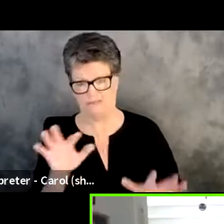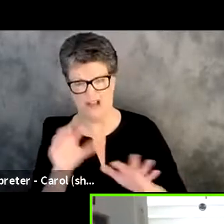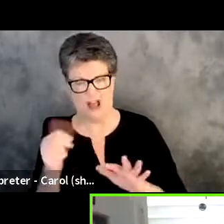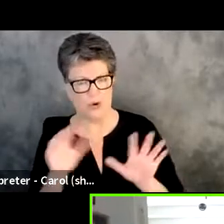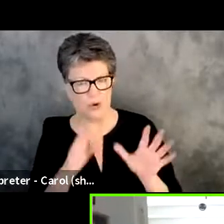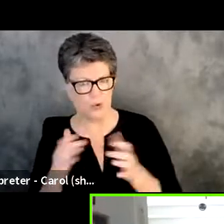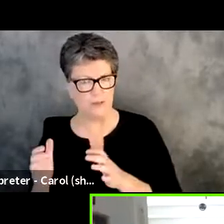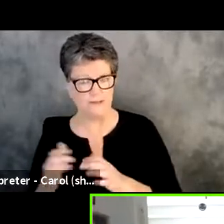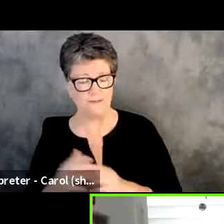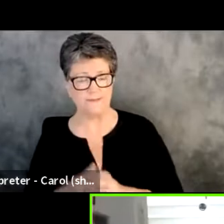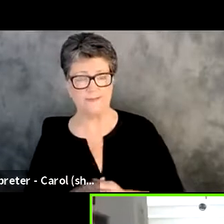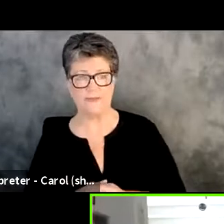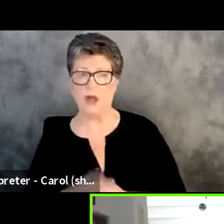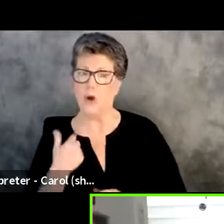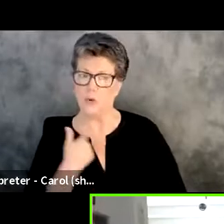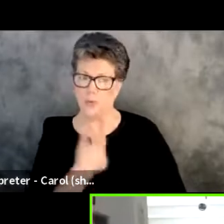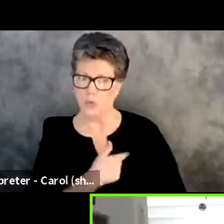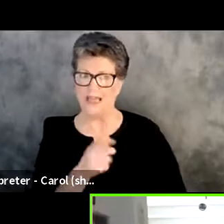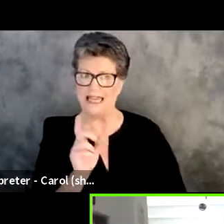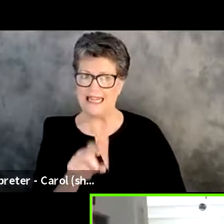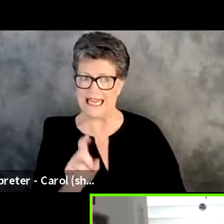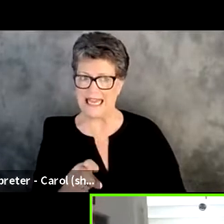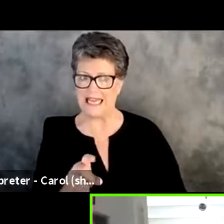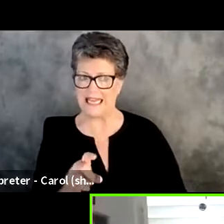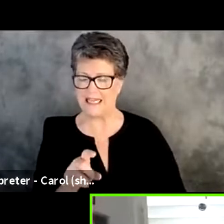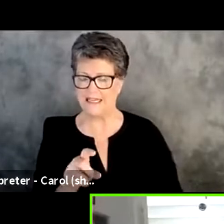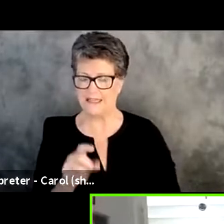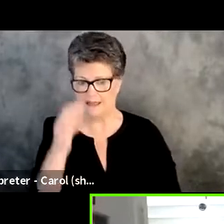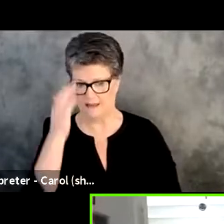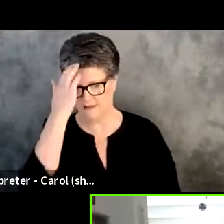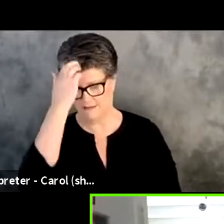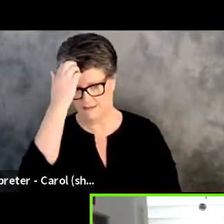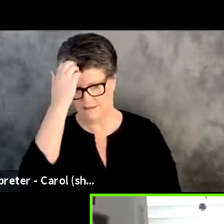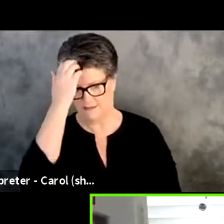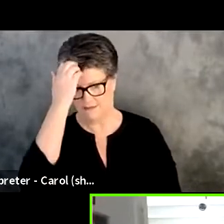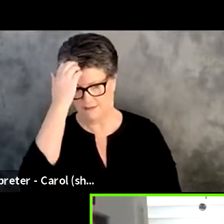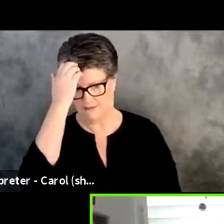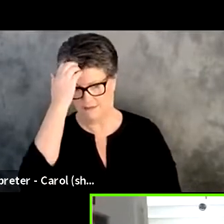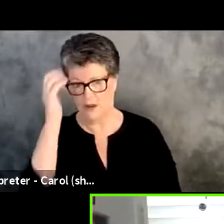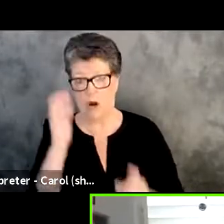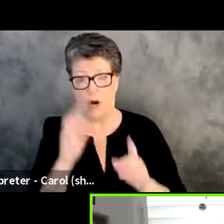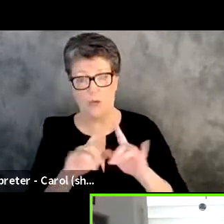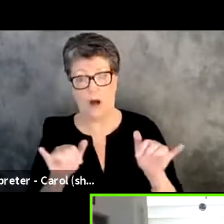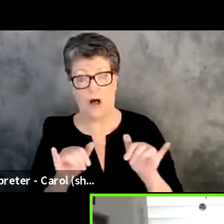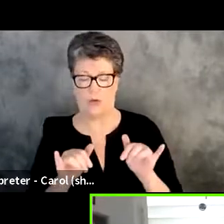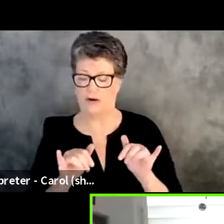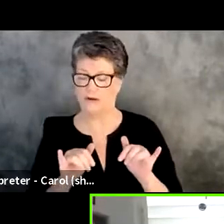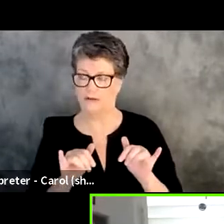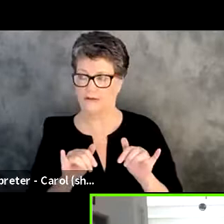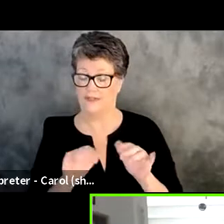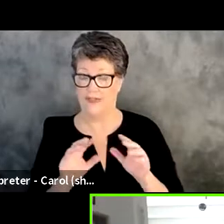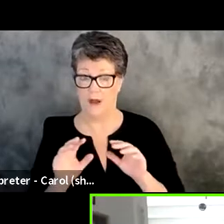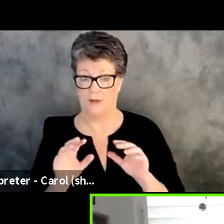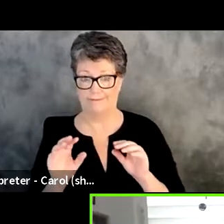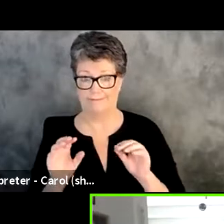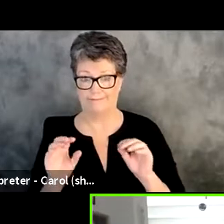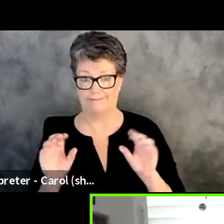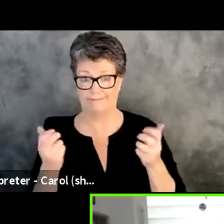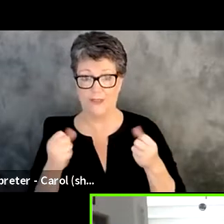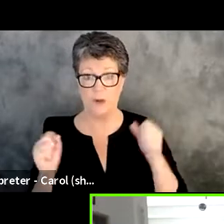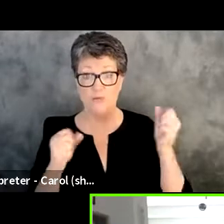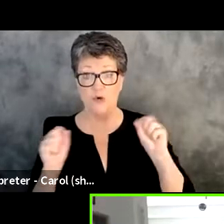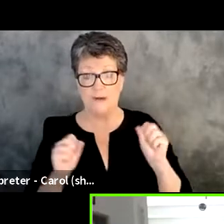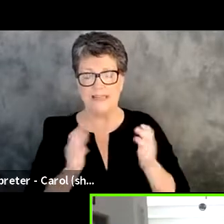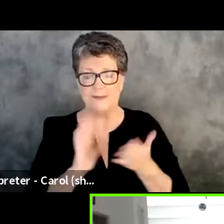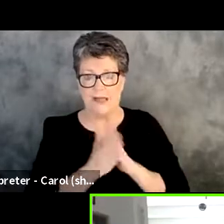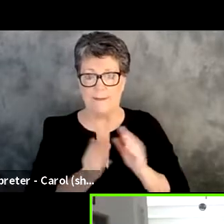is we need, while we're developing and strengthening our movement, we need to be able